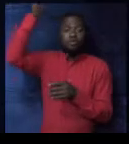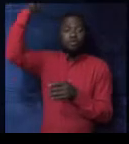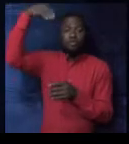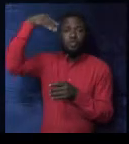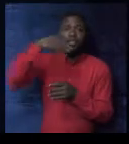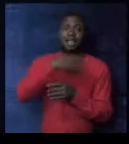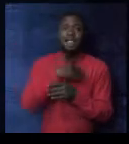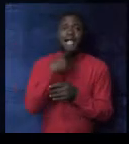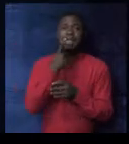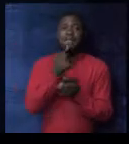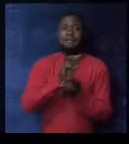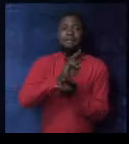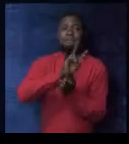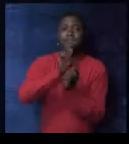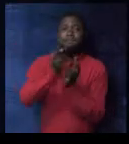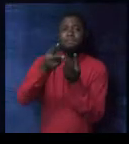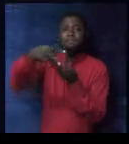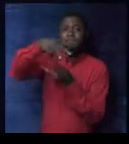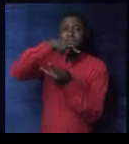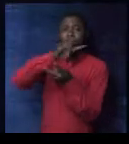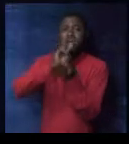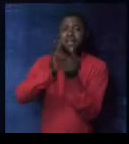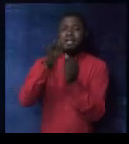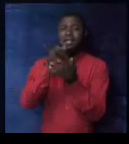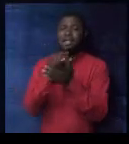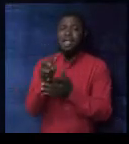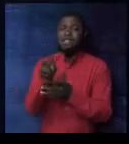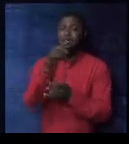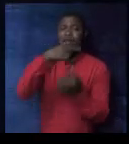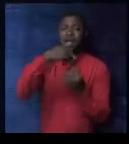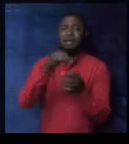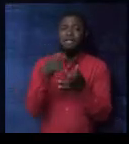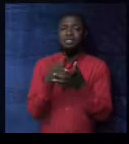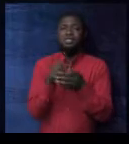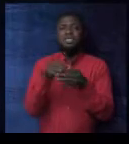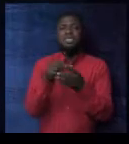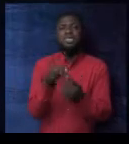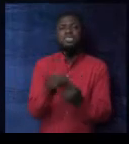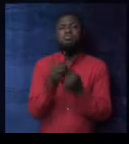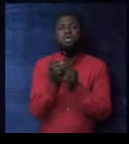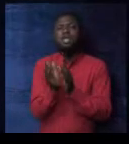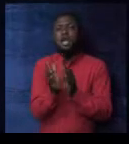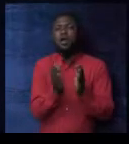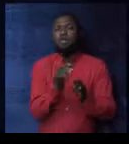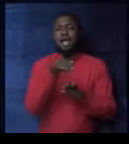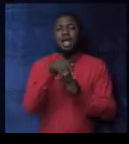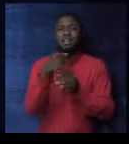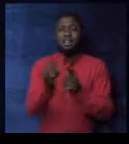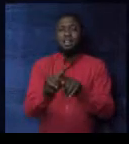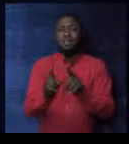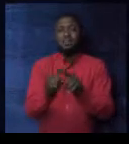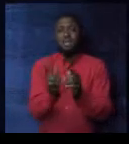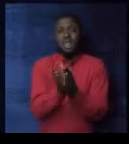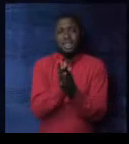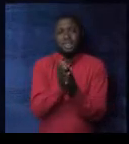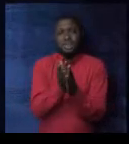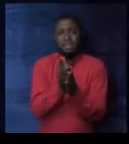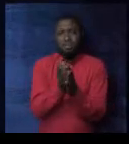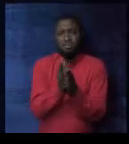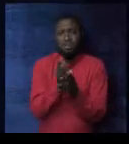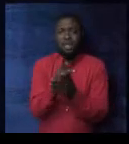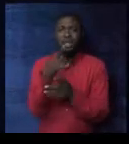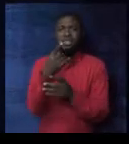sun and the planets that travel around it in a special order and at different